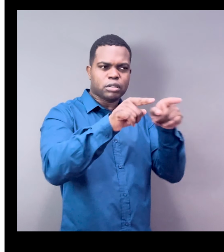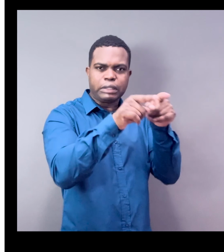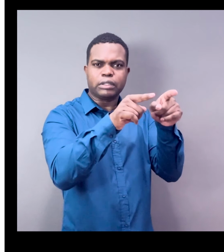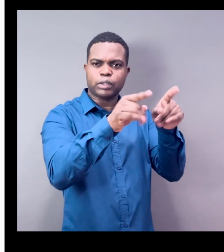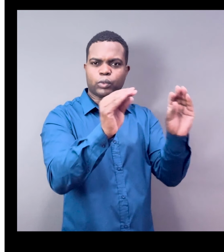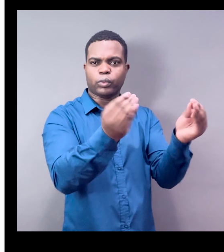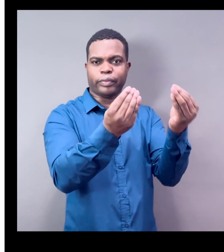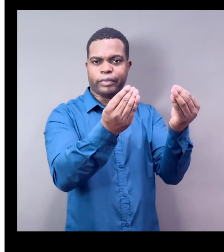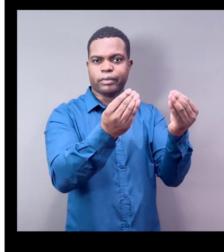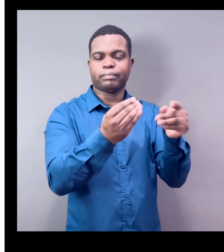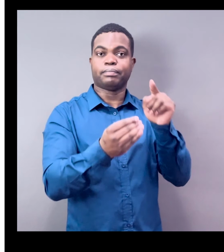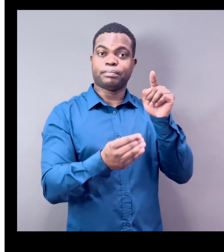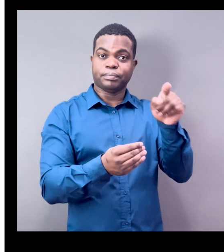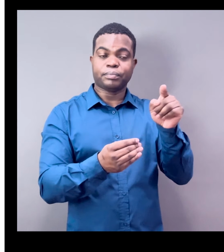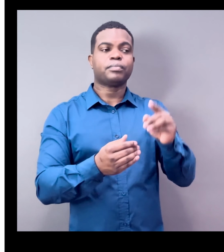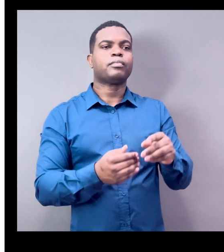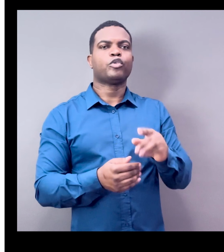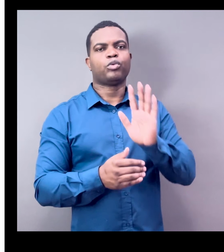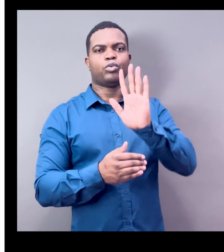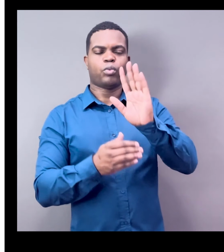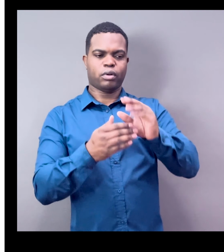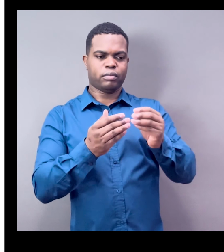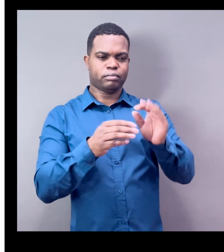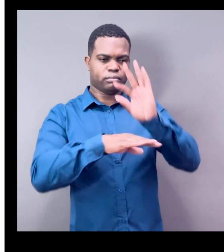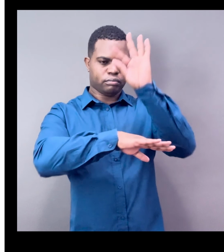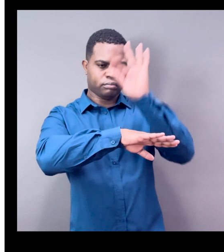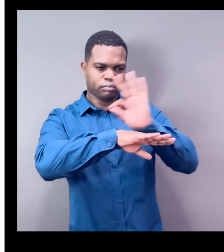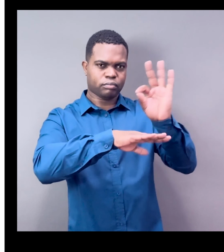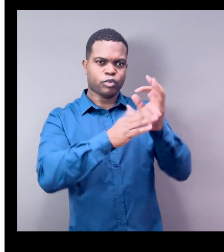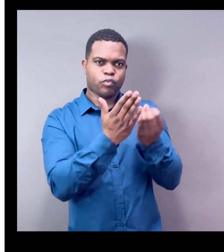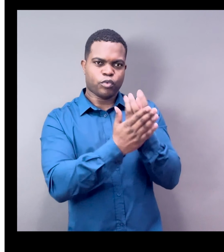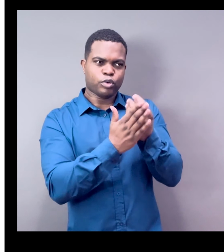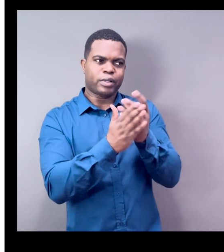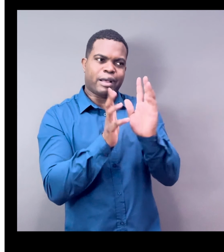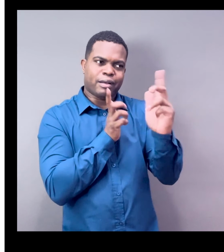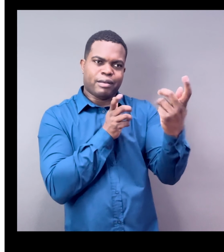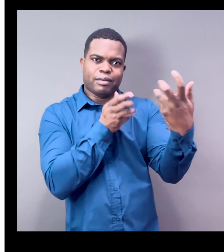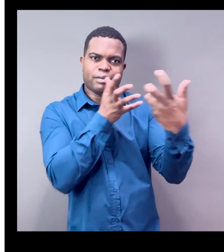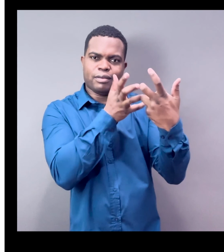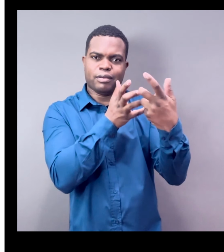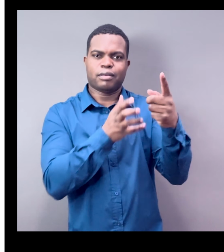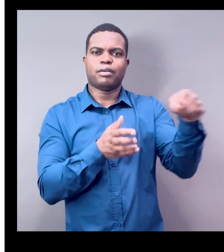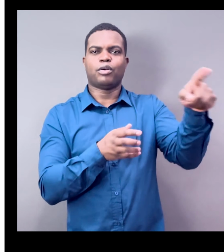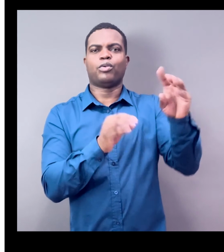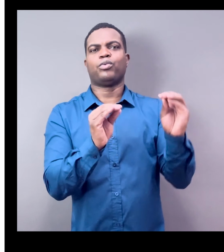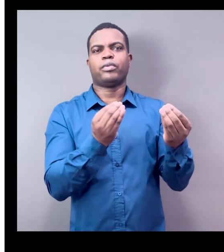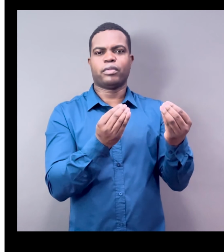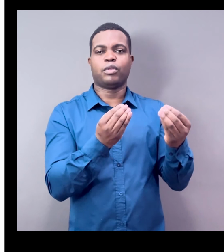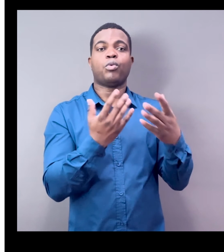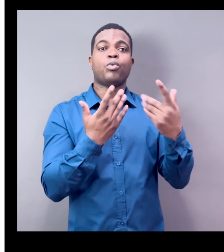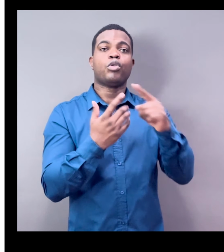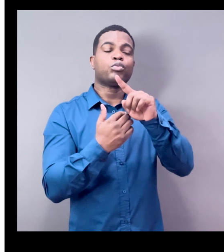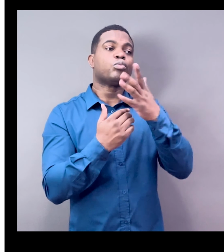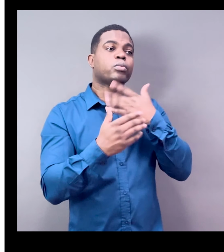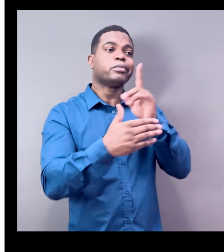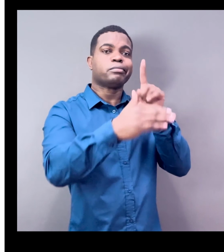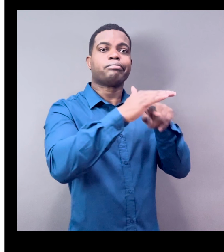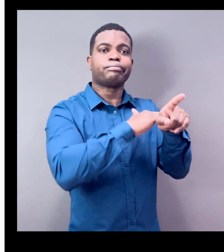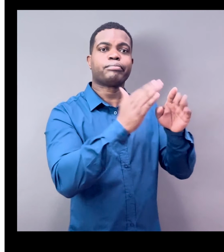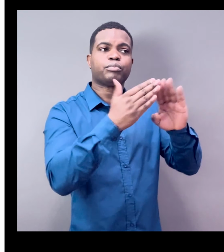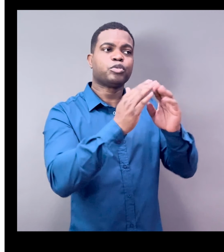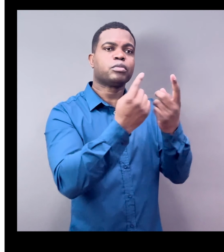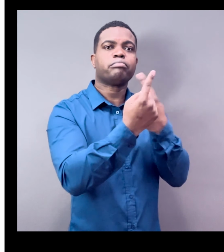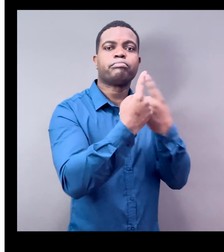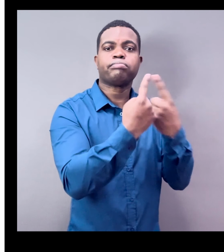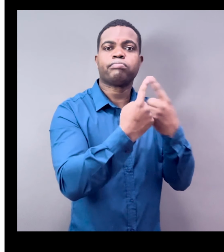them. If your community engagement is about informing or is about